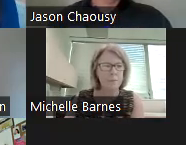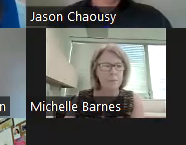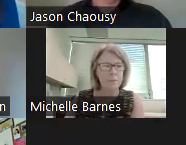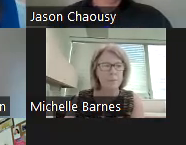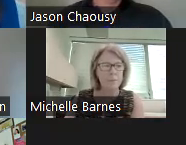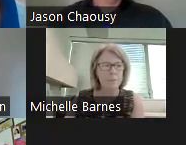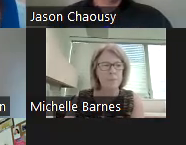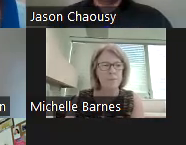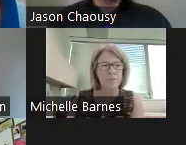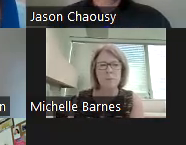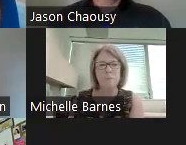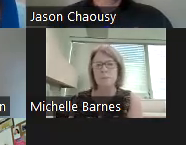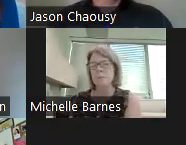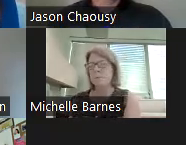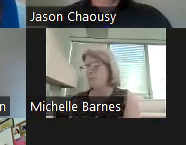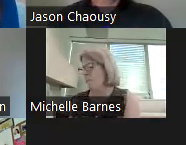comment.